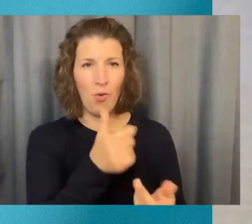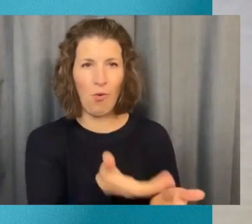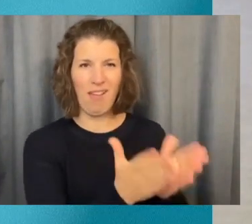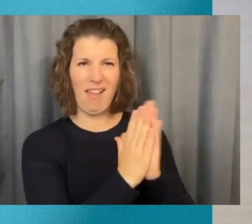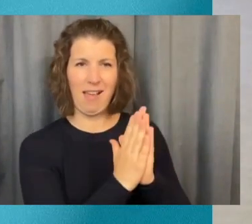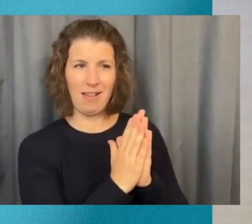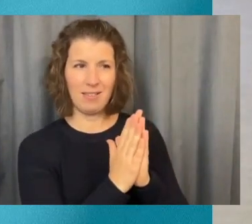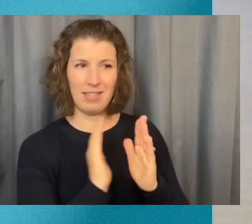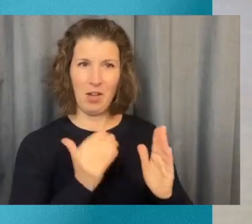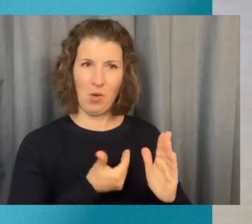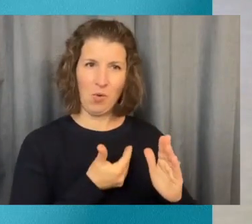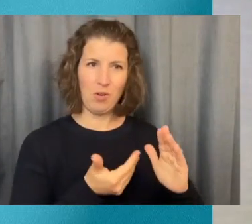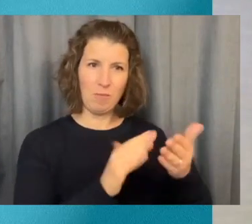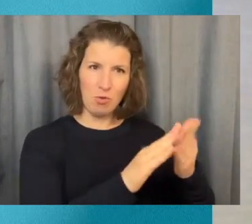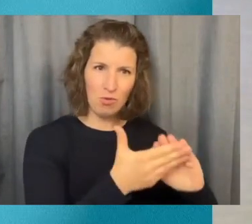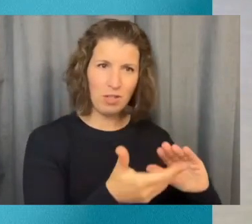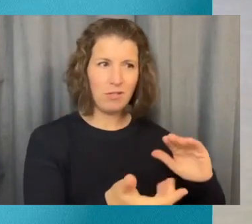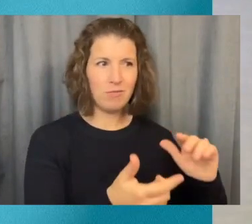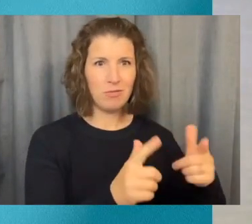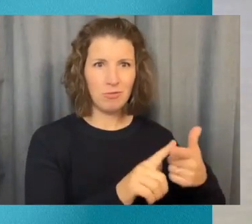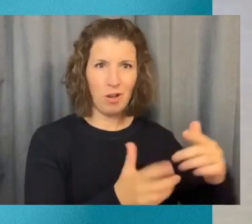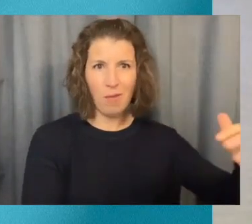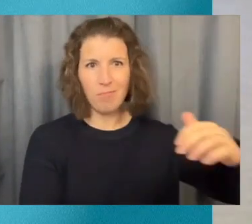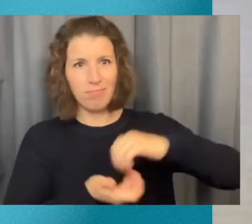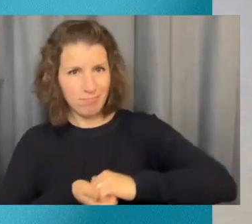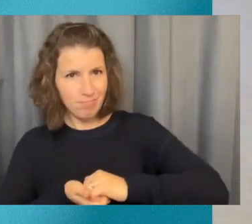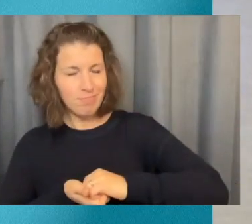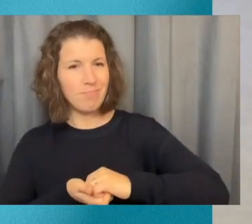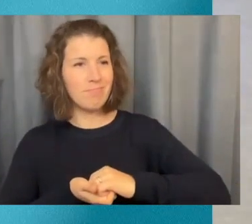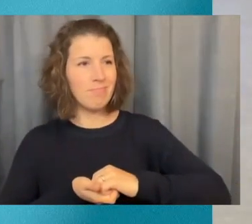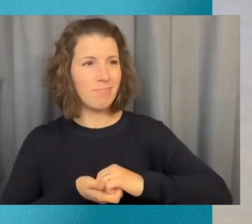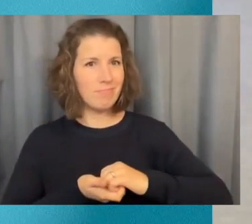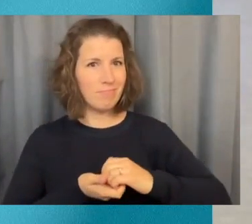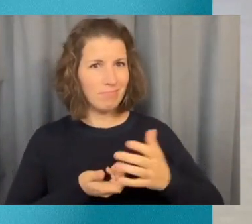and partners frequently.